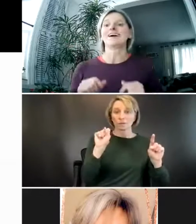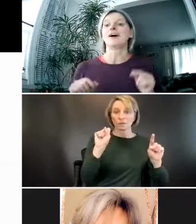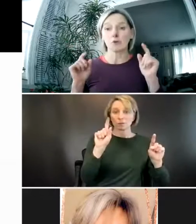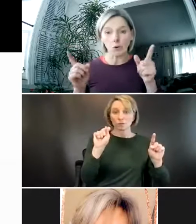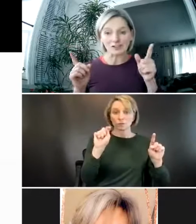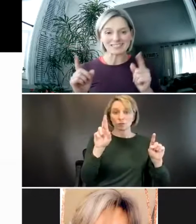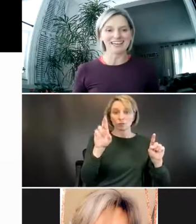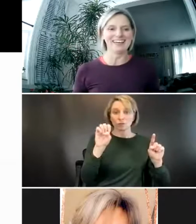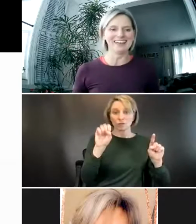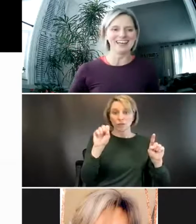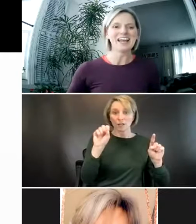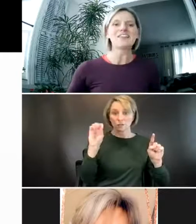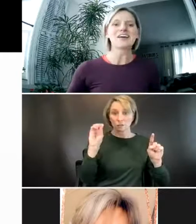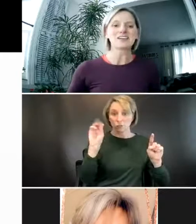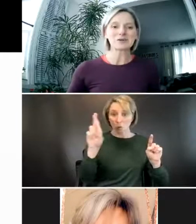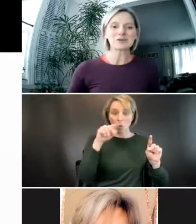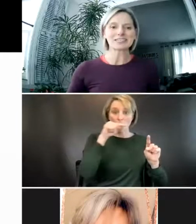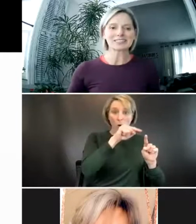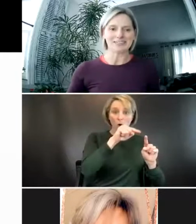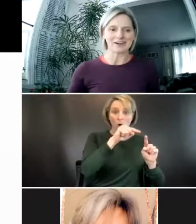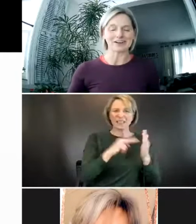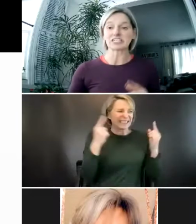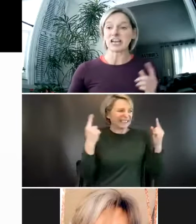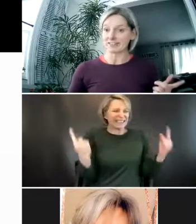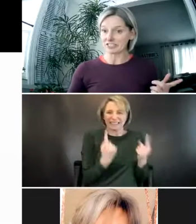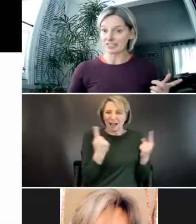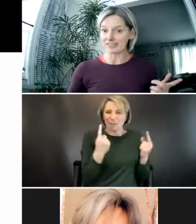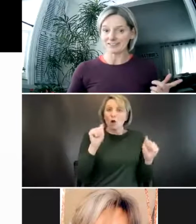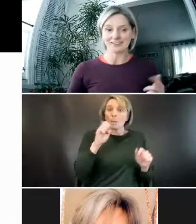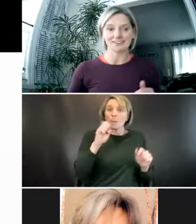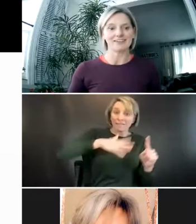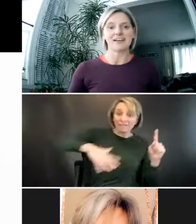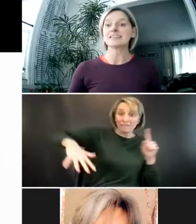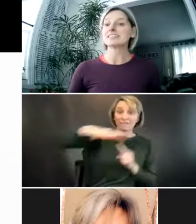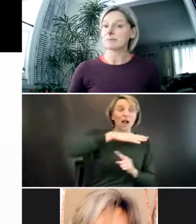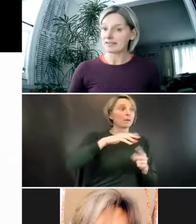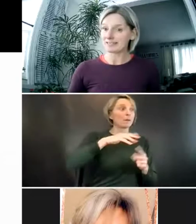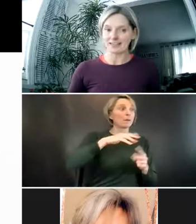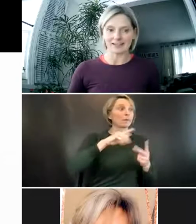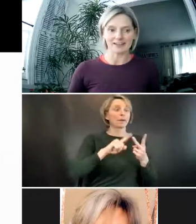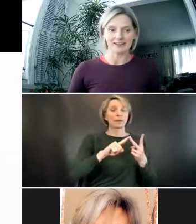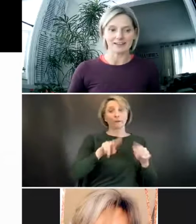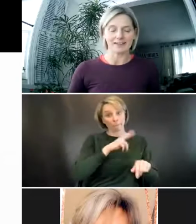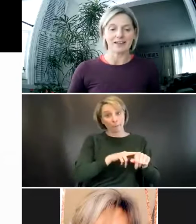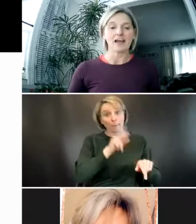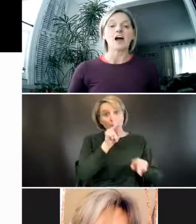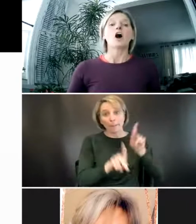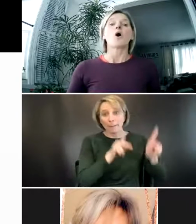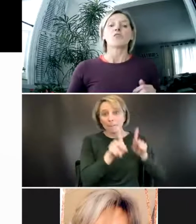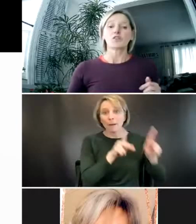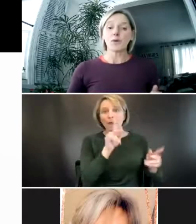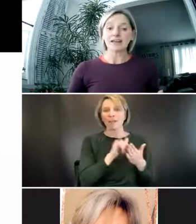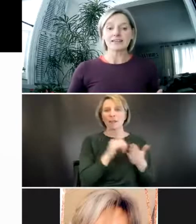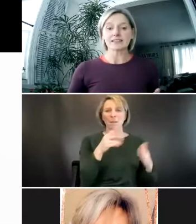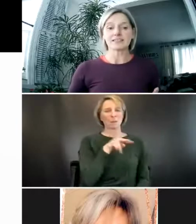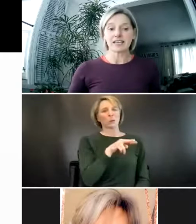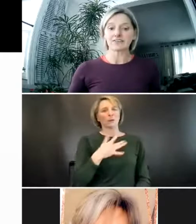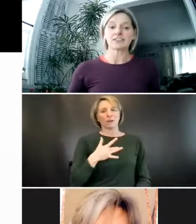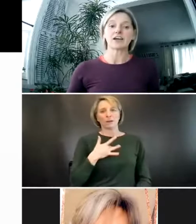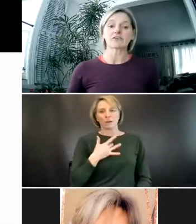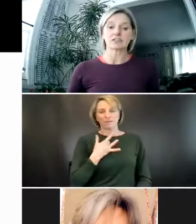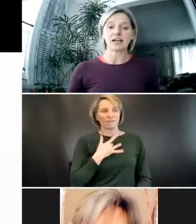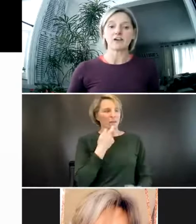people, of course, that you consider challenging, demanding, threatening